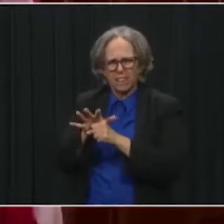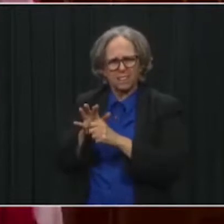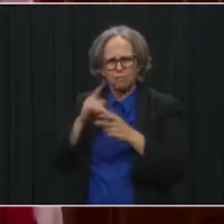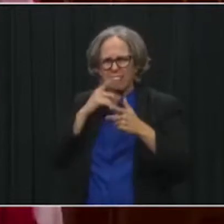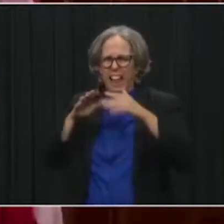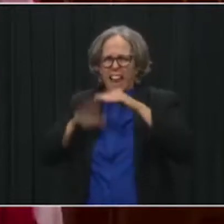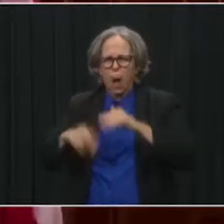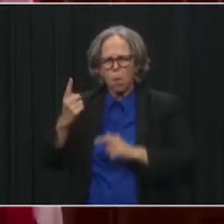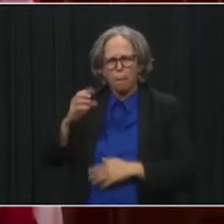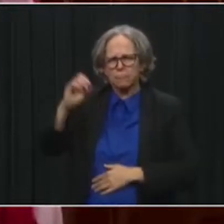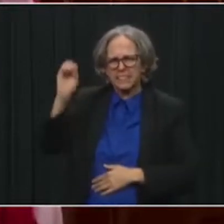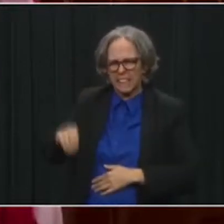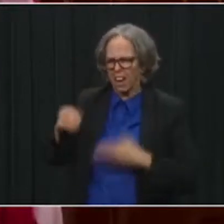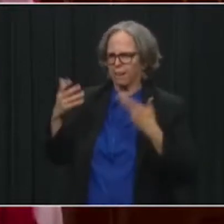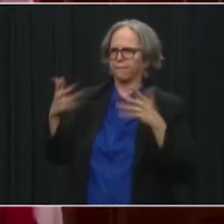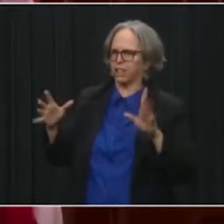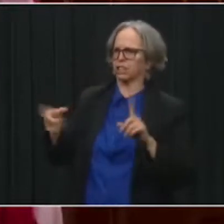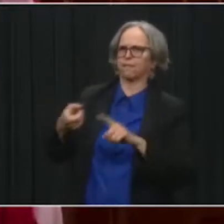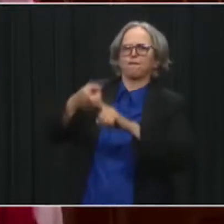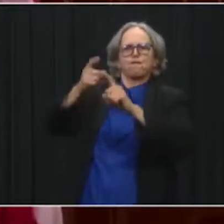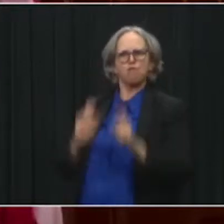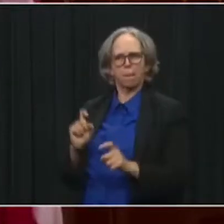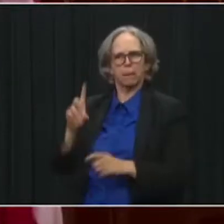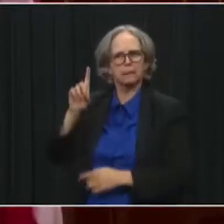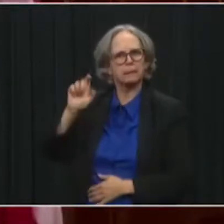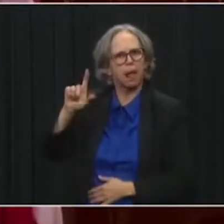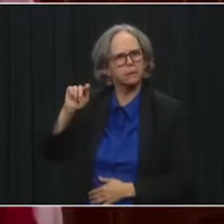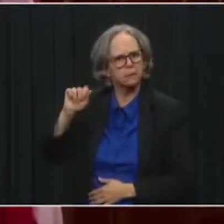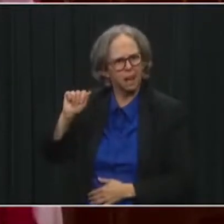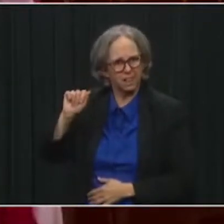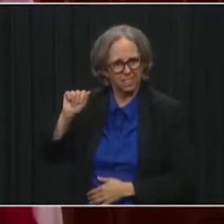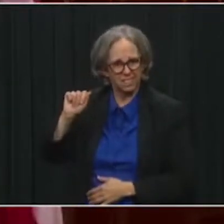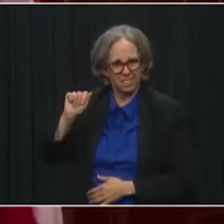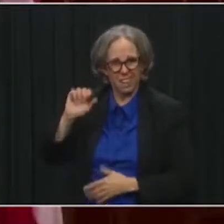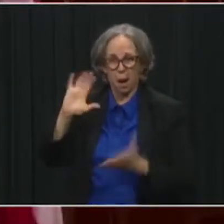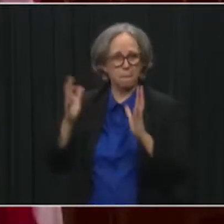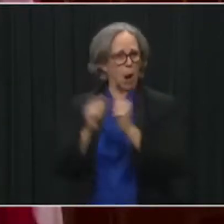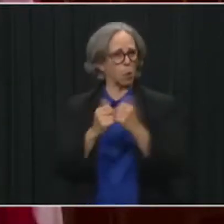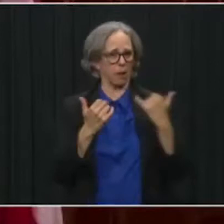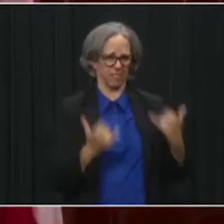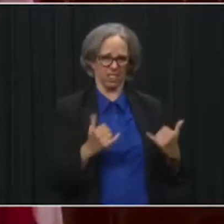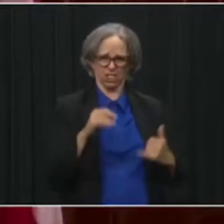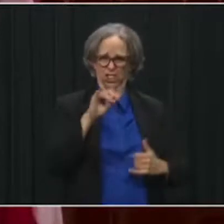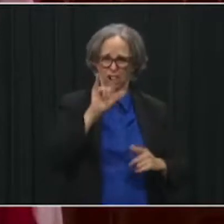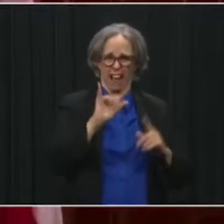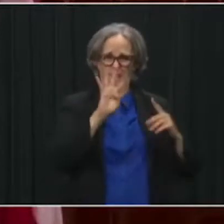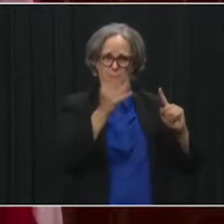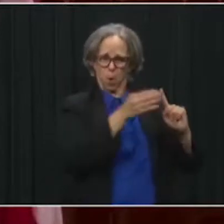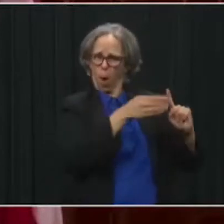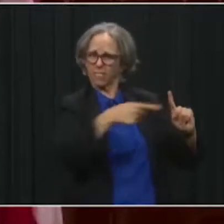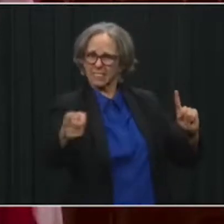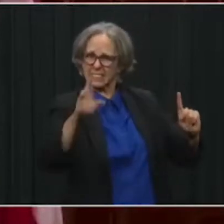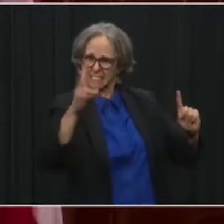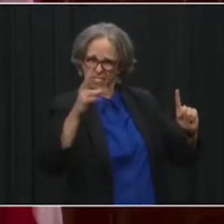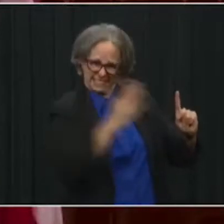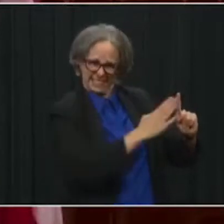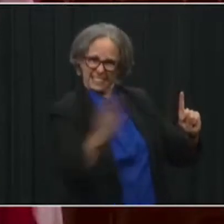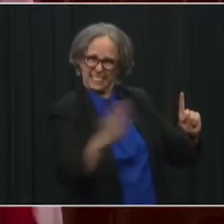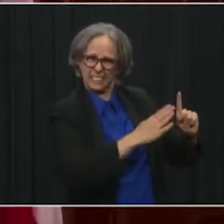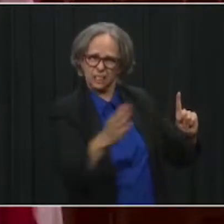most recent data is from July 4th through July 17th. That showed that